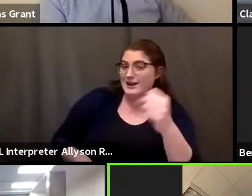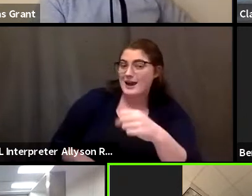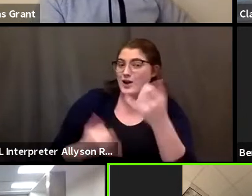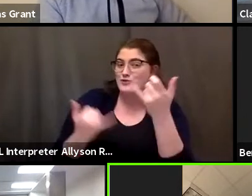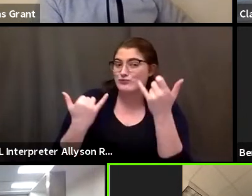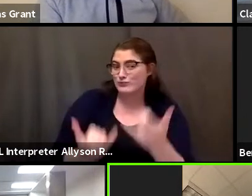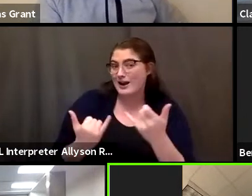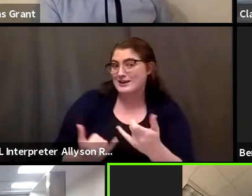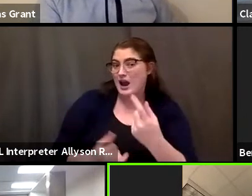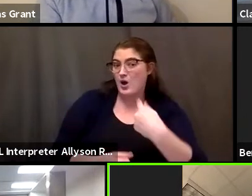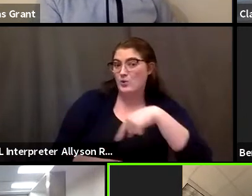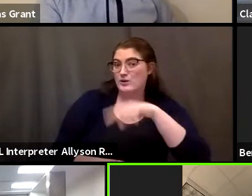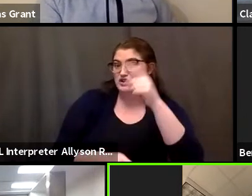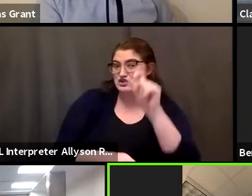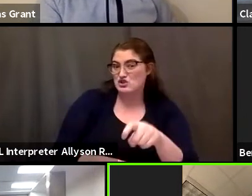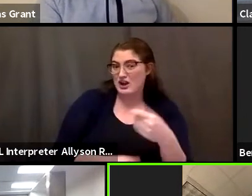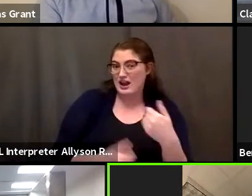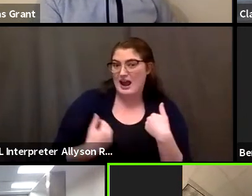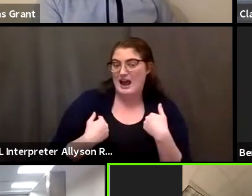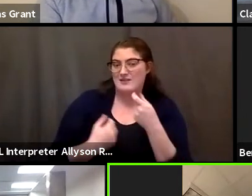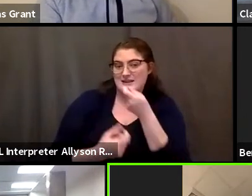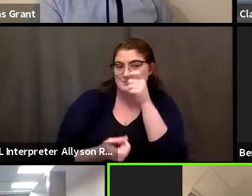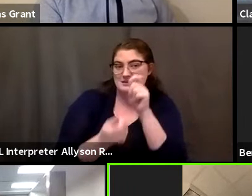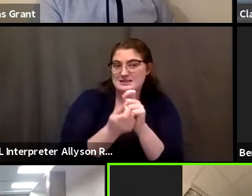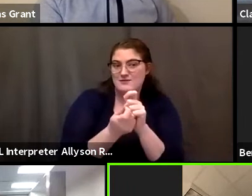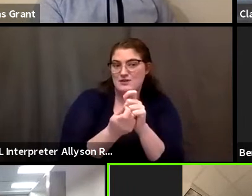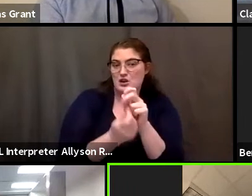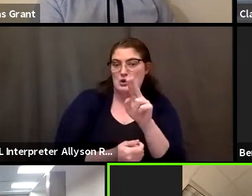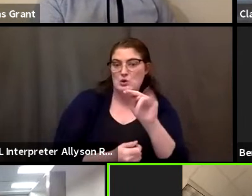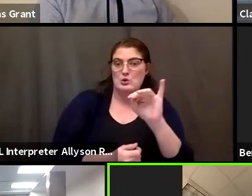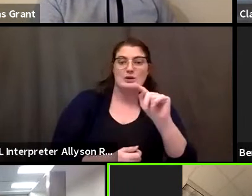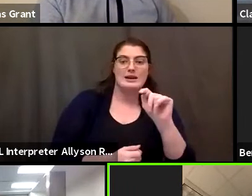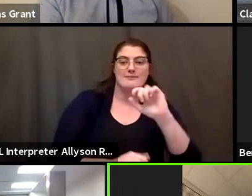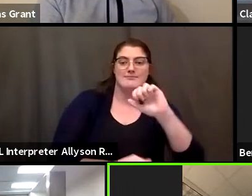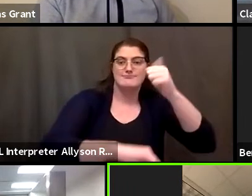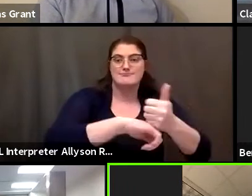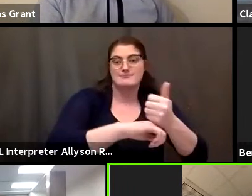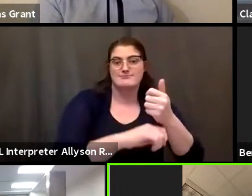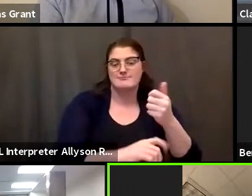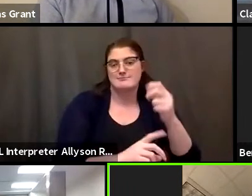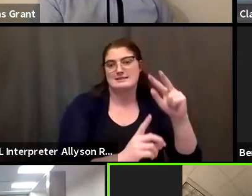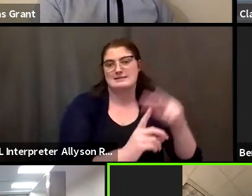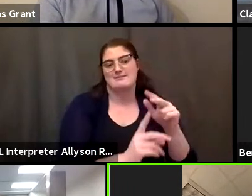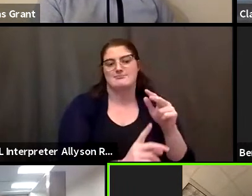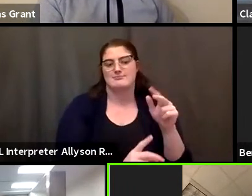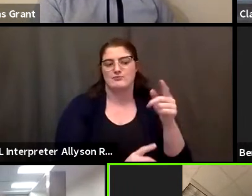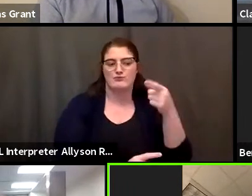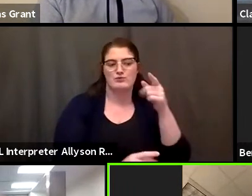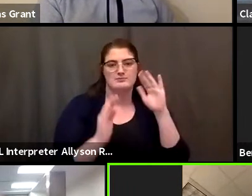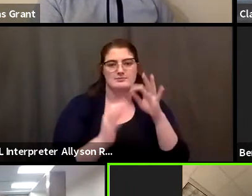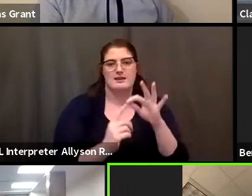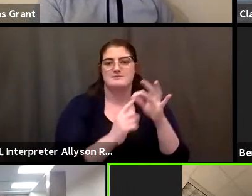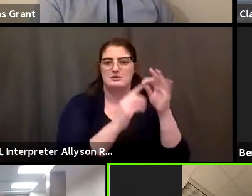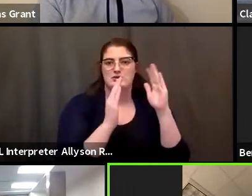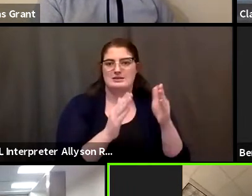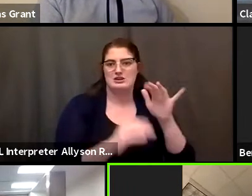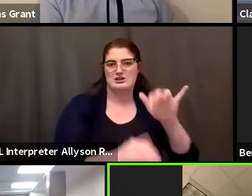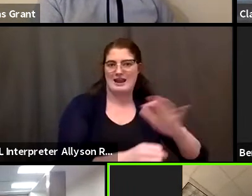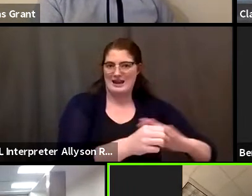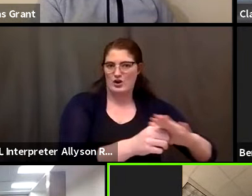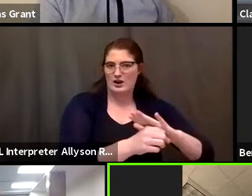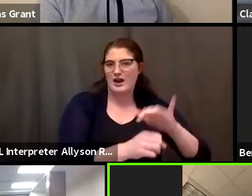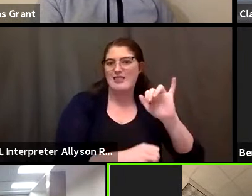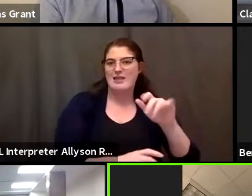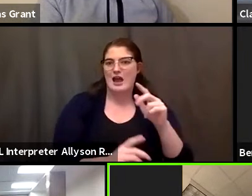right now we should have a unit specifically assigned to pay special attention to that area. That unit